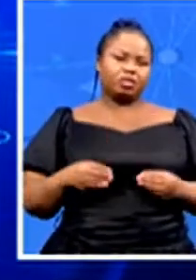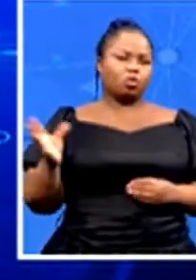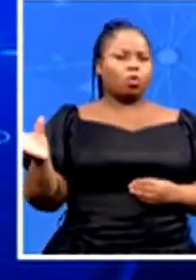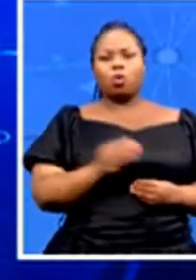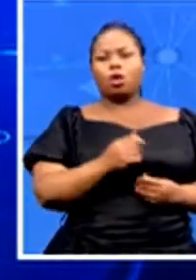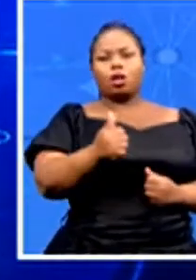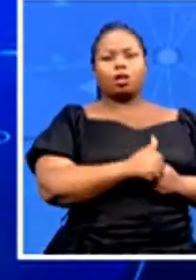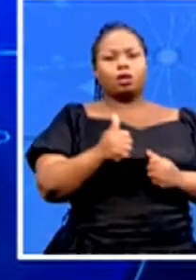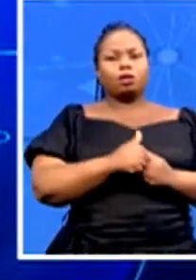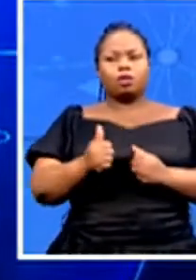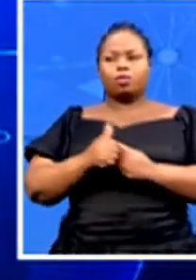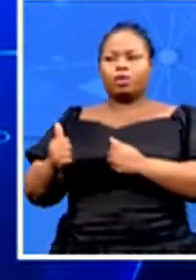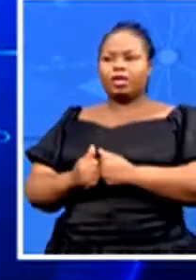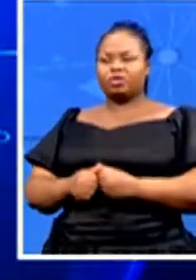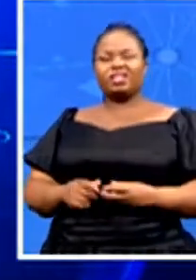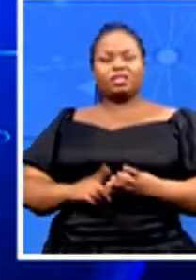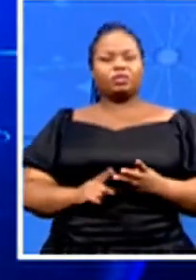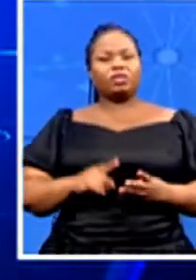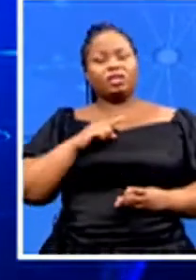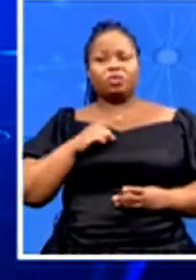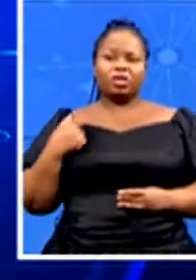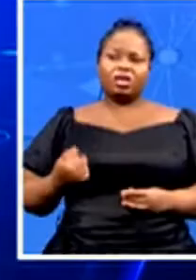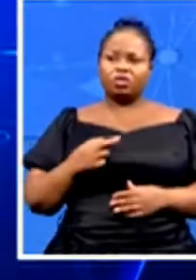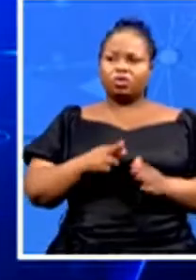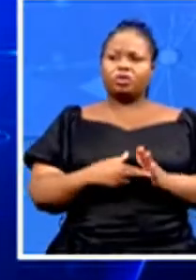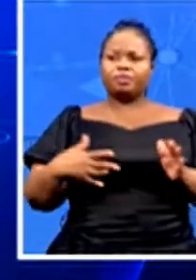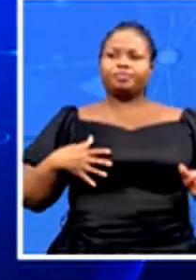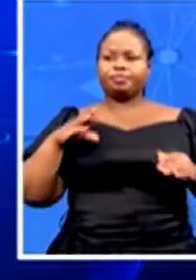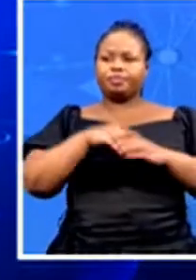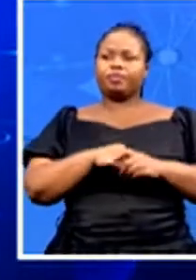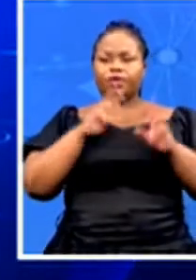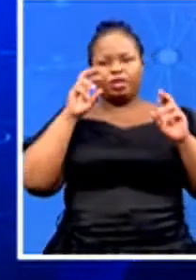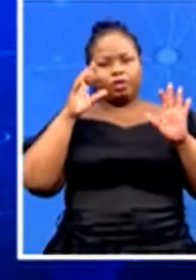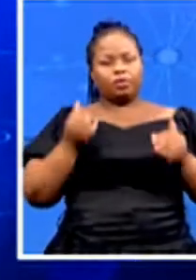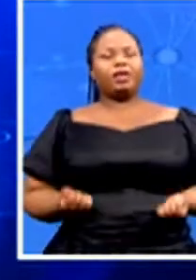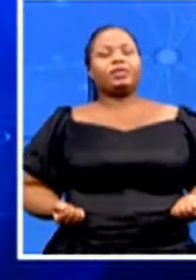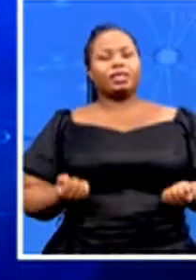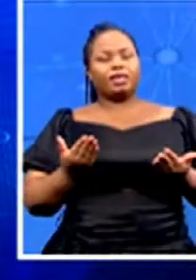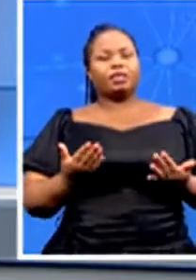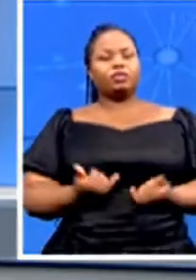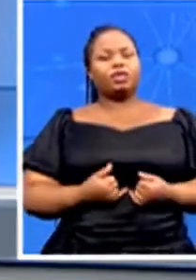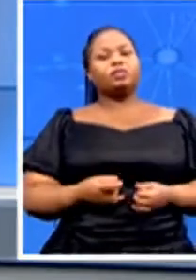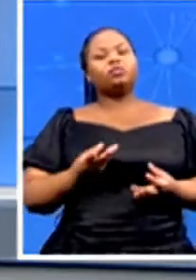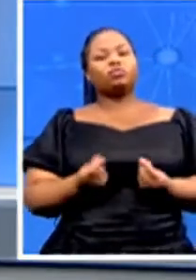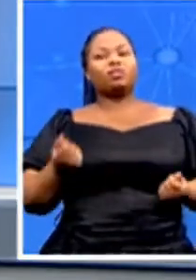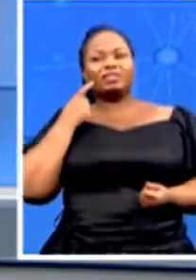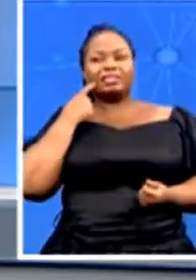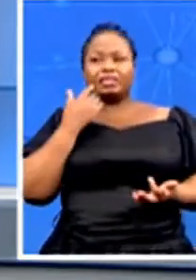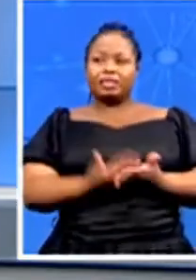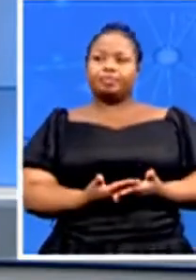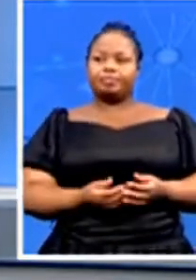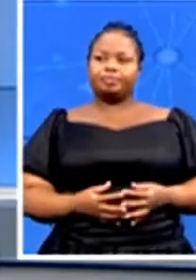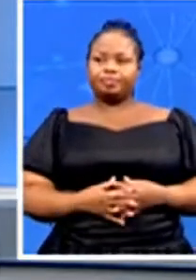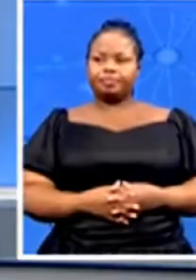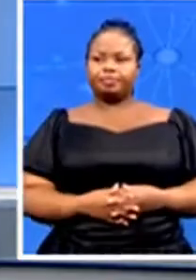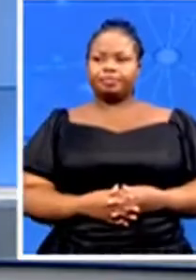play in making sure that the issue of service delivery are attended to and attended to immediately. And at this stage of the